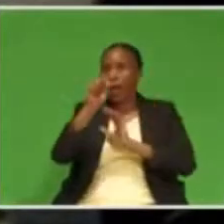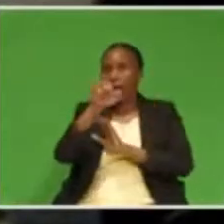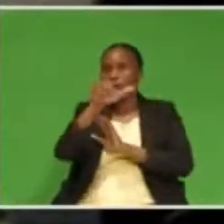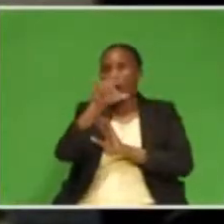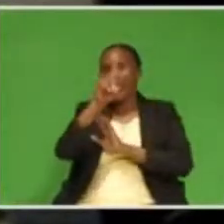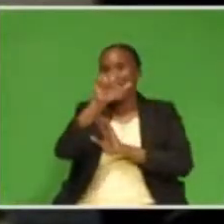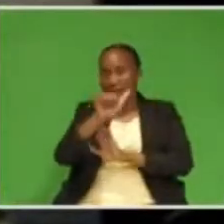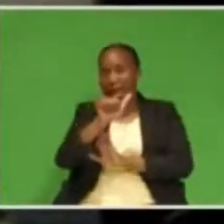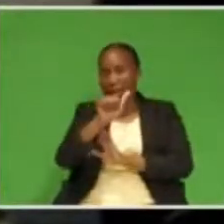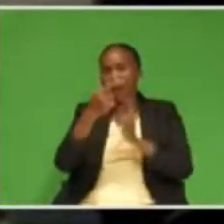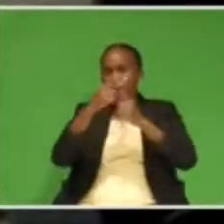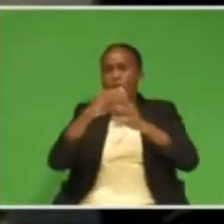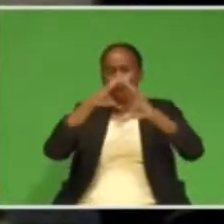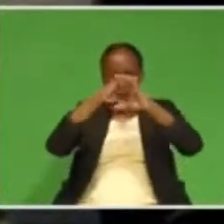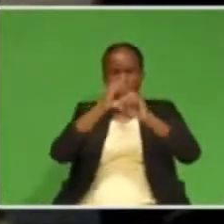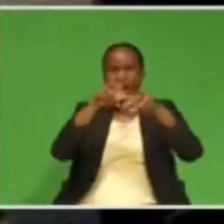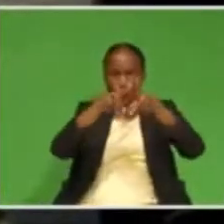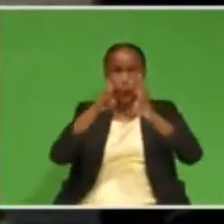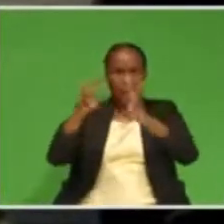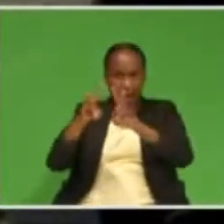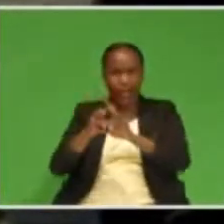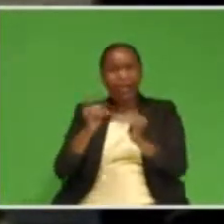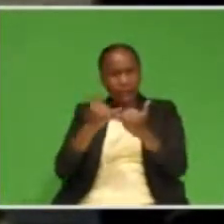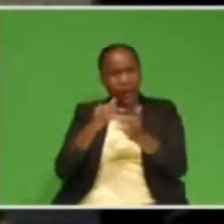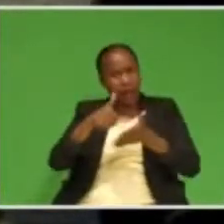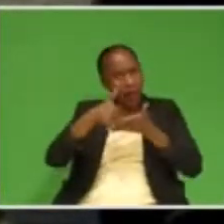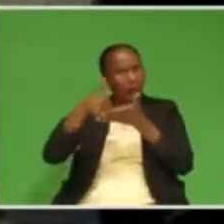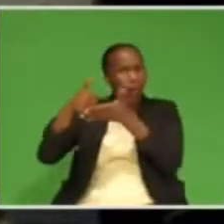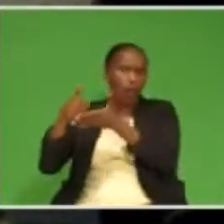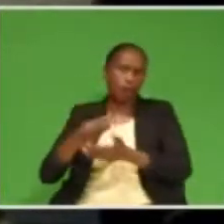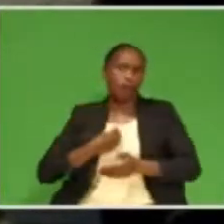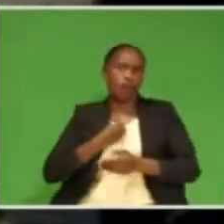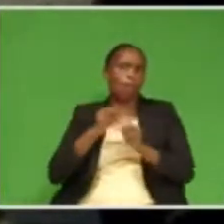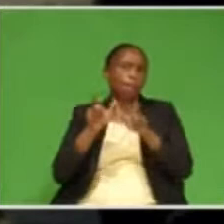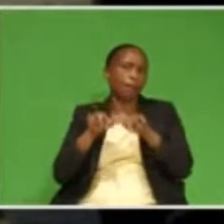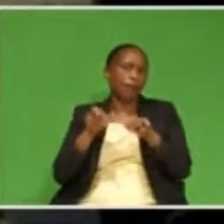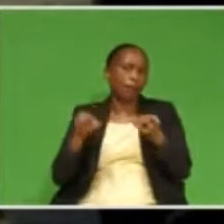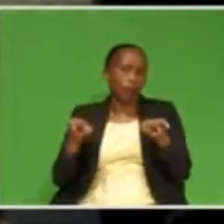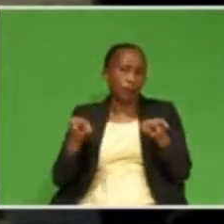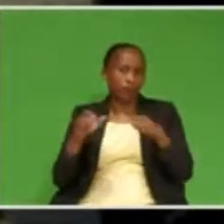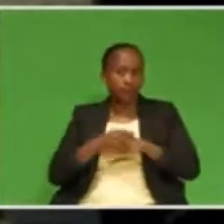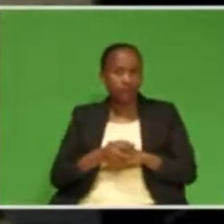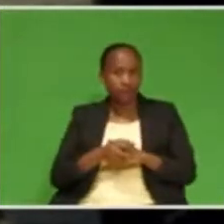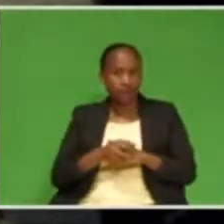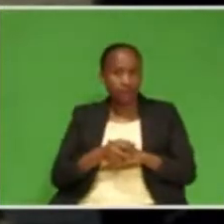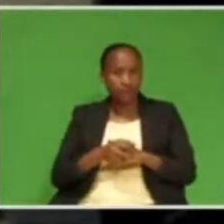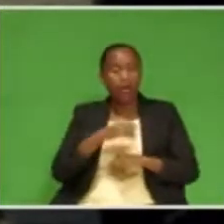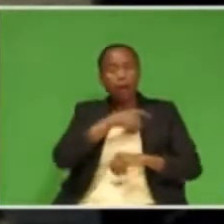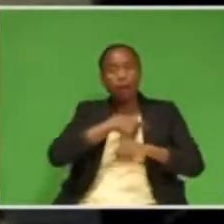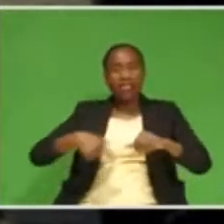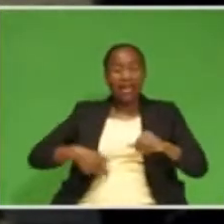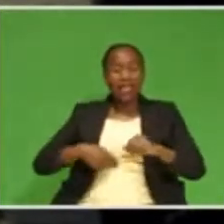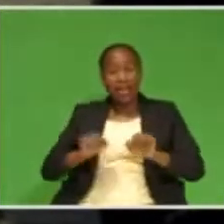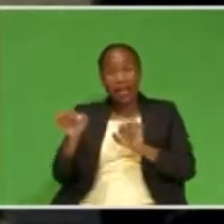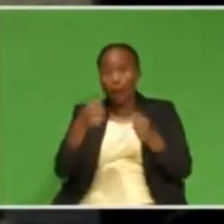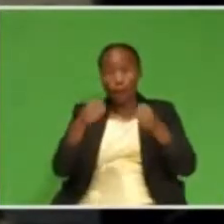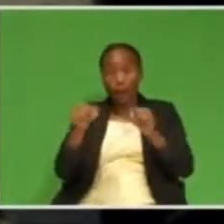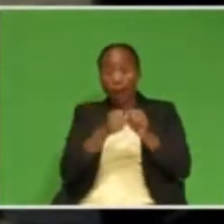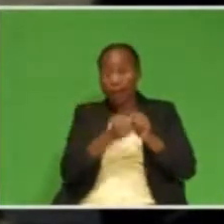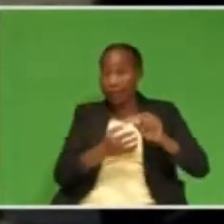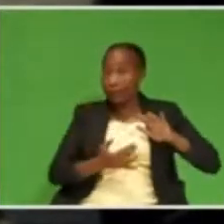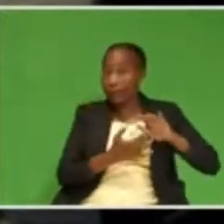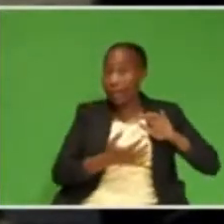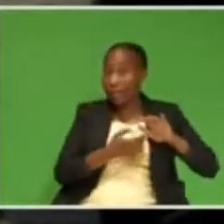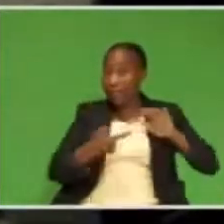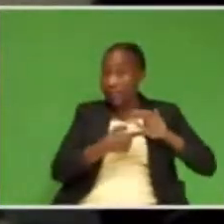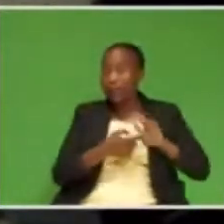the focused manner in which they are helping young people. The presidential employment stimulus is also supporting